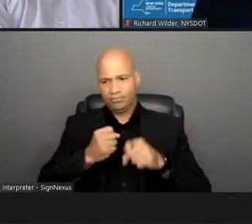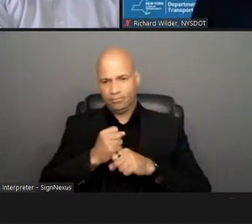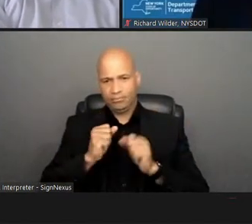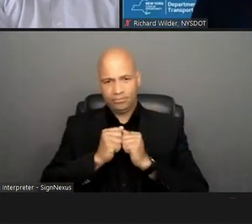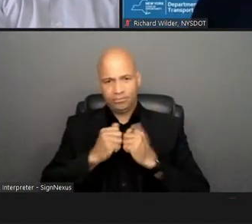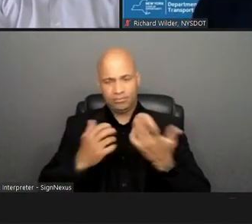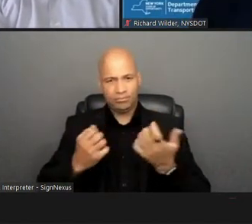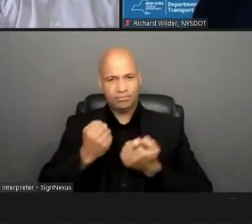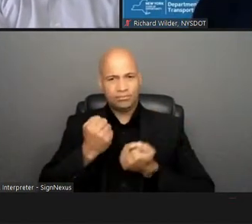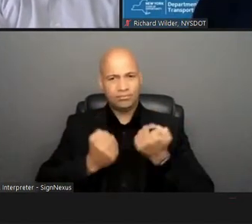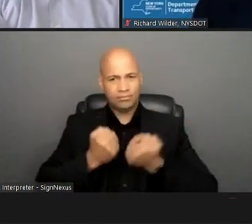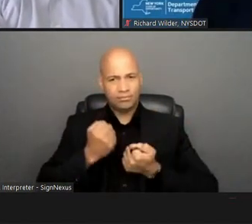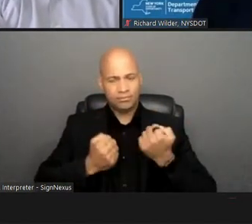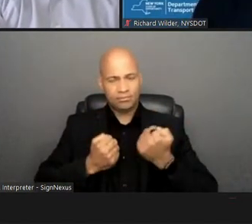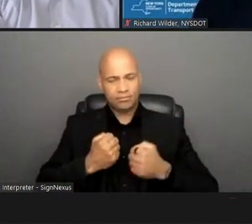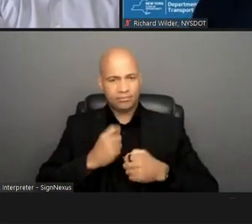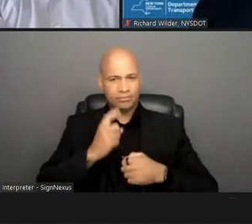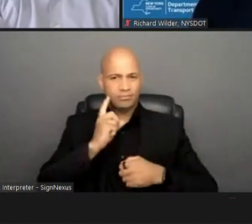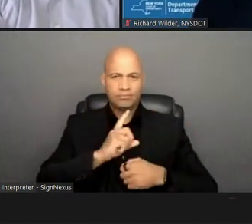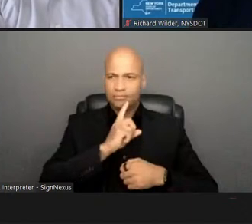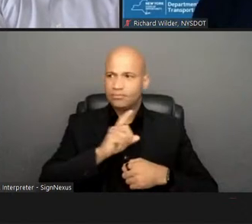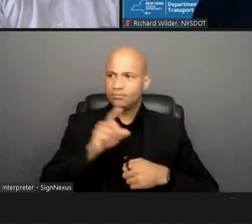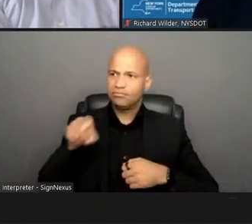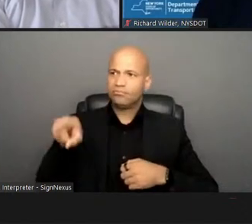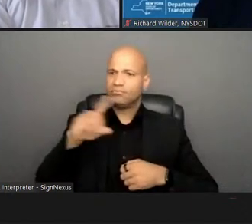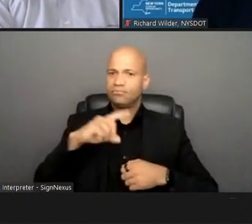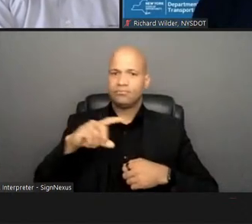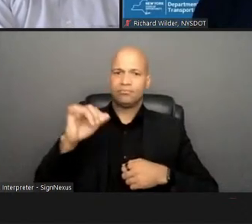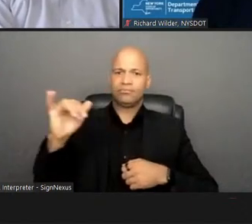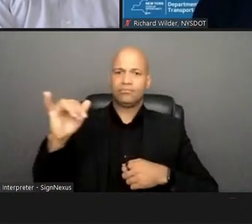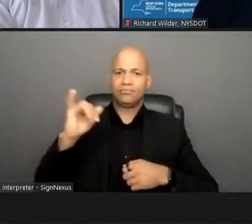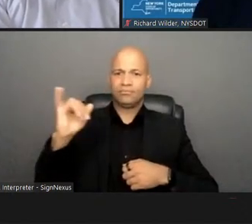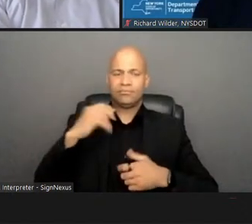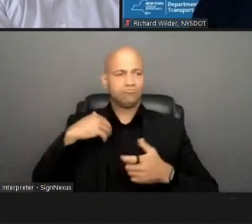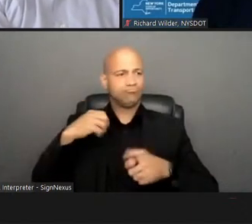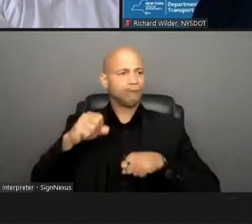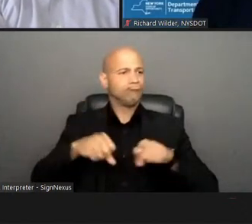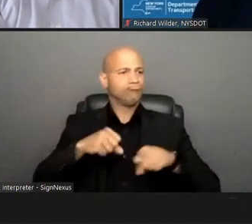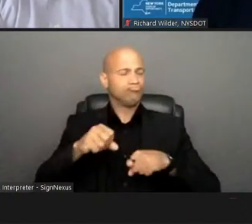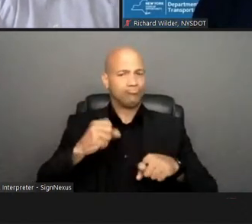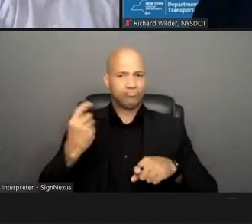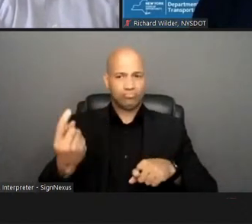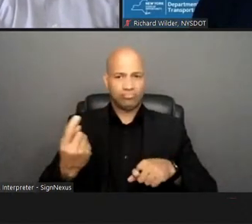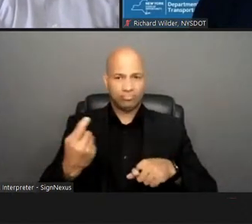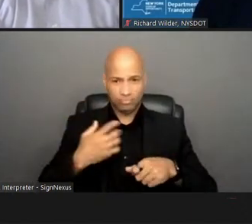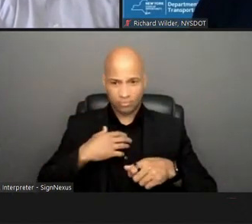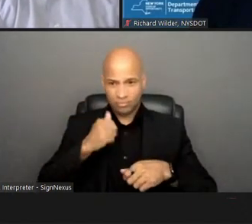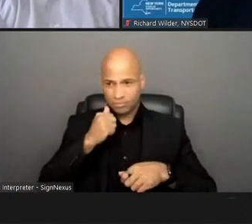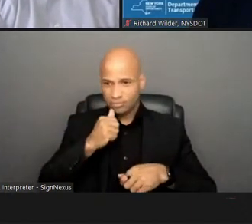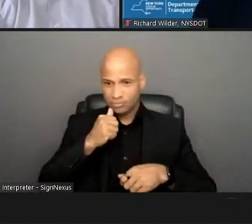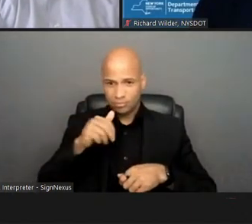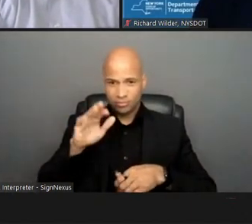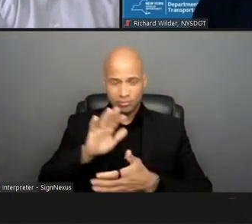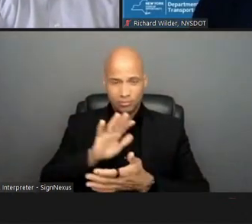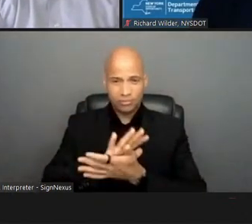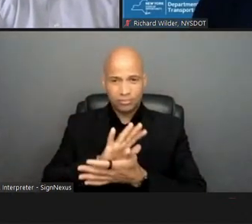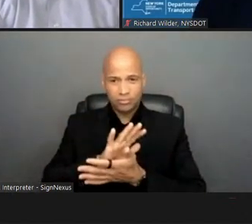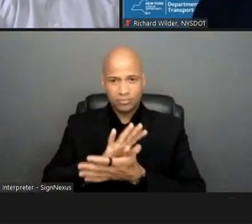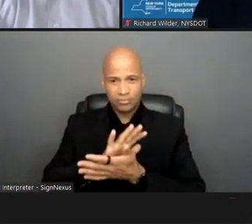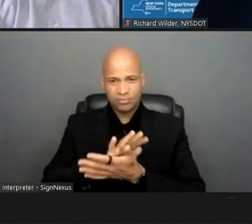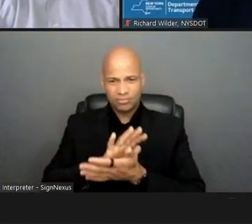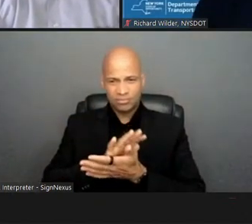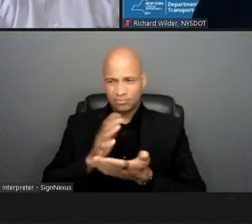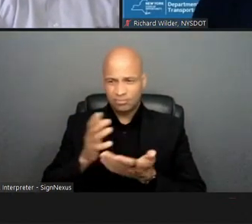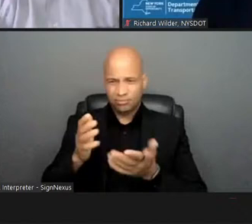a single privileged person like these young people who think the whole life can be solved by just biking around not sending my girls to school on